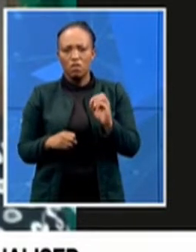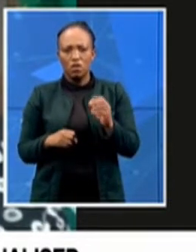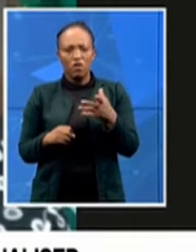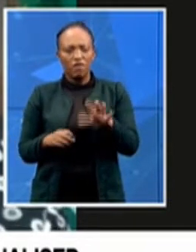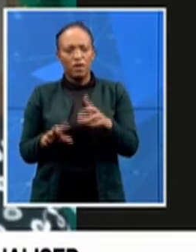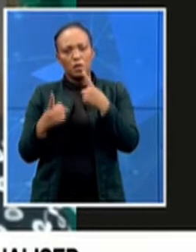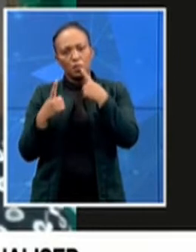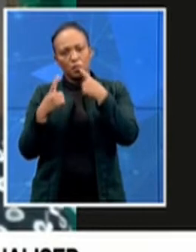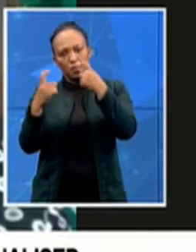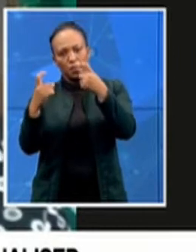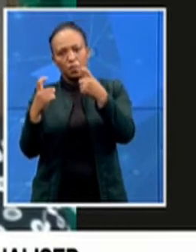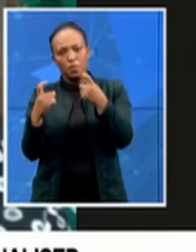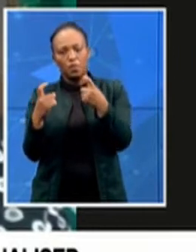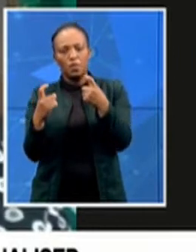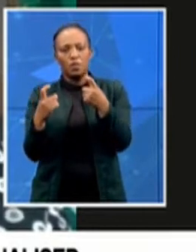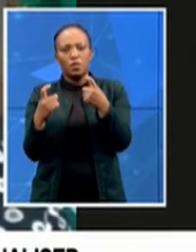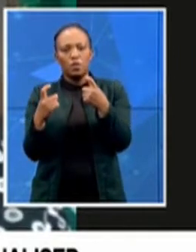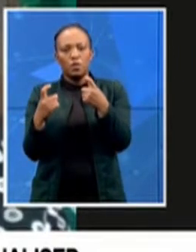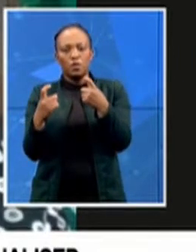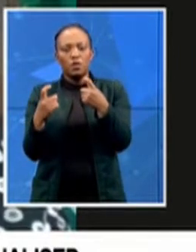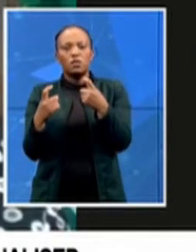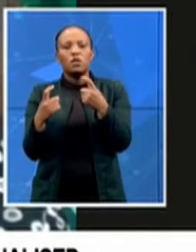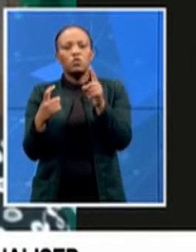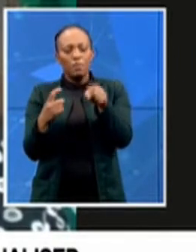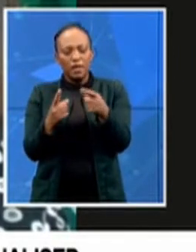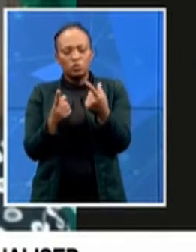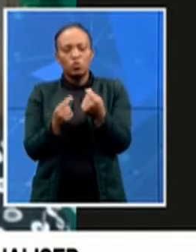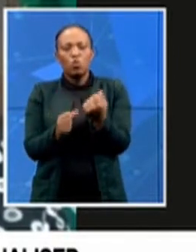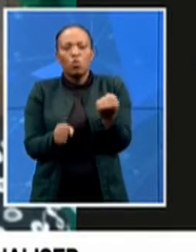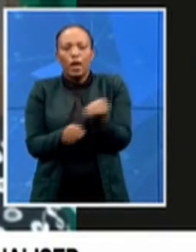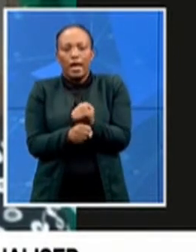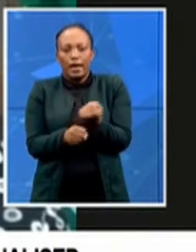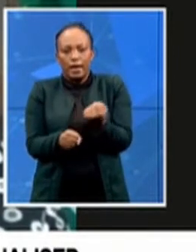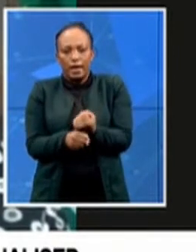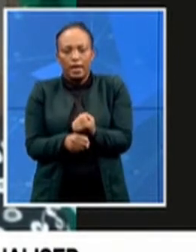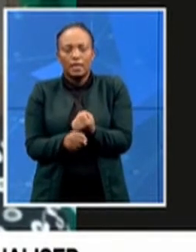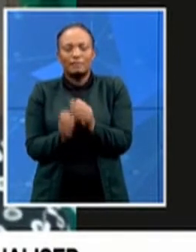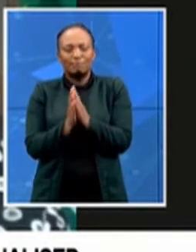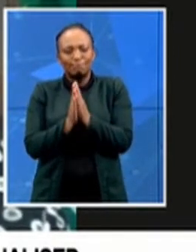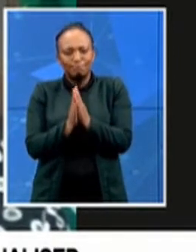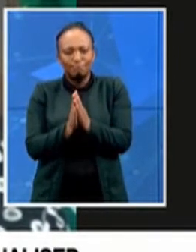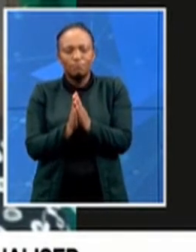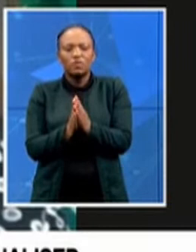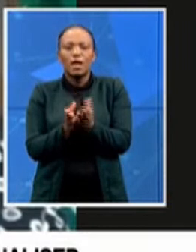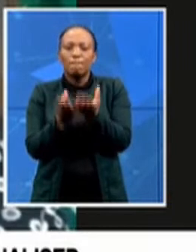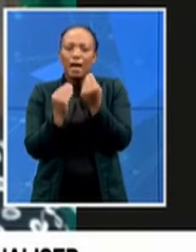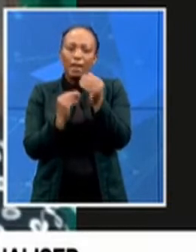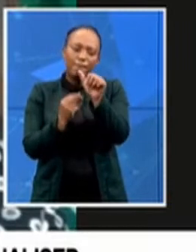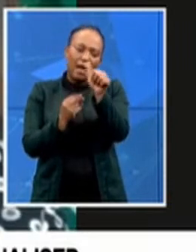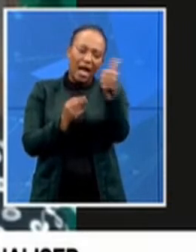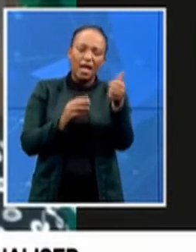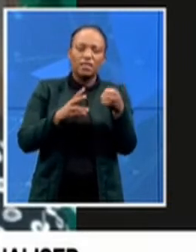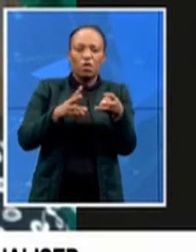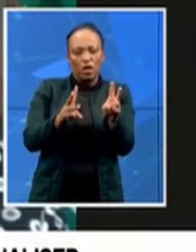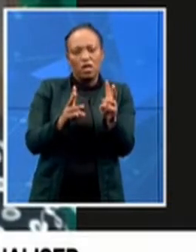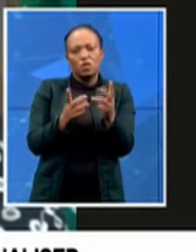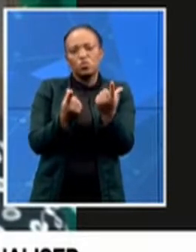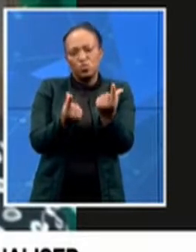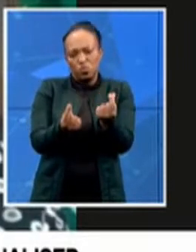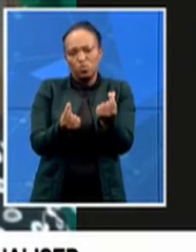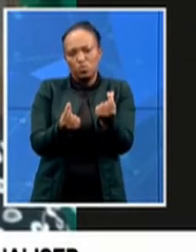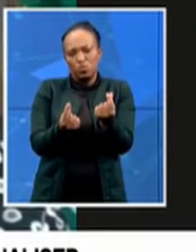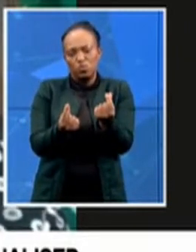work. We do urge you to find the necessary platform to have these conversations, but don't risk the lives of